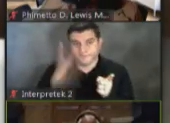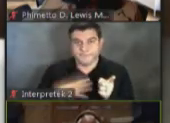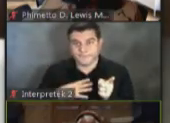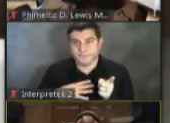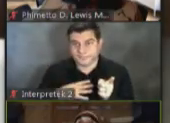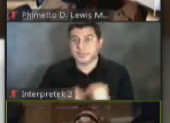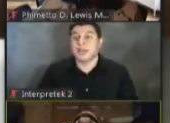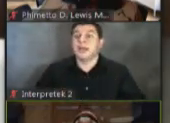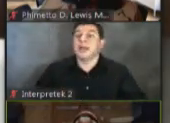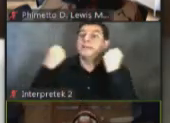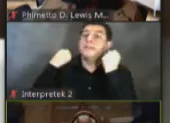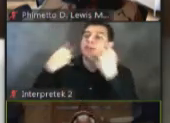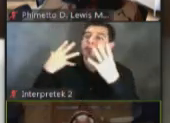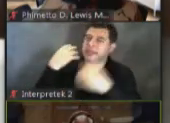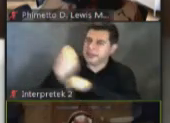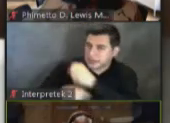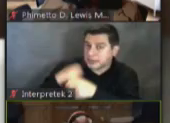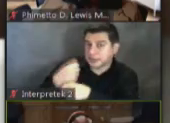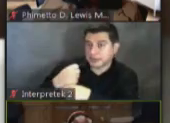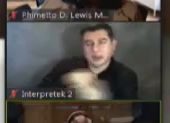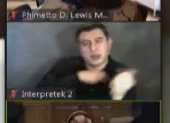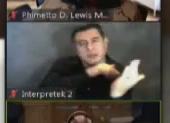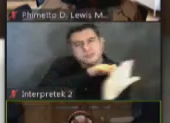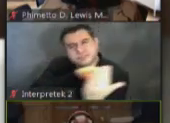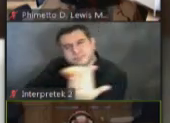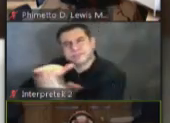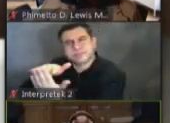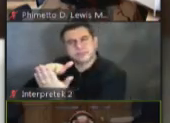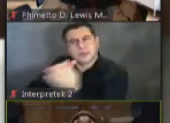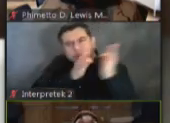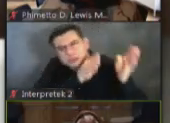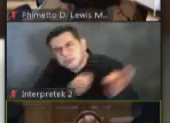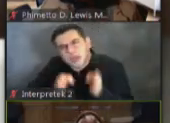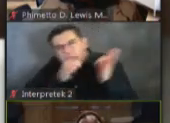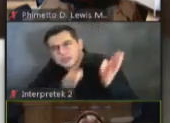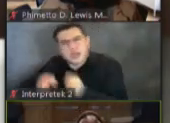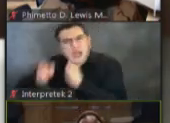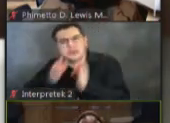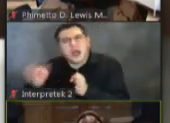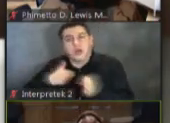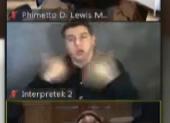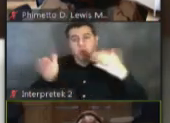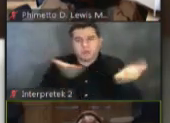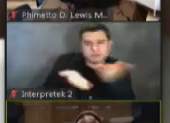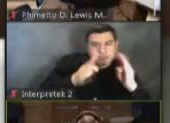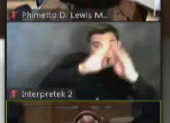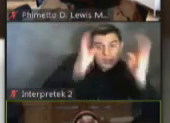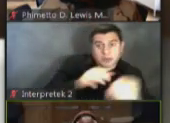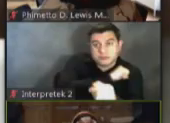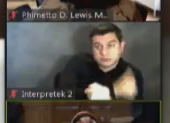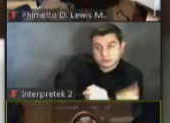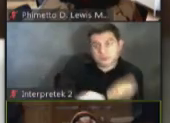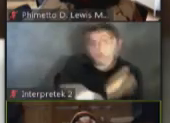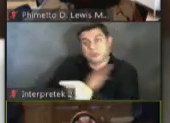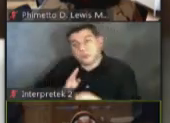planning and serving on both housing authority boards and both affordable housing advisory